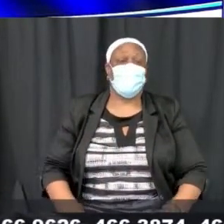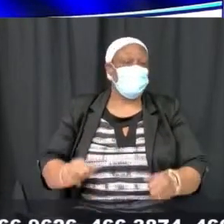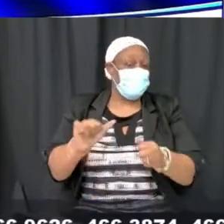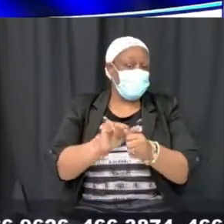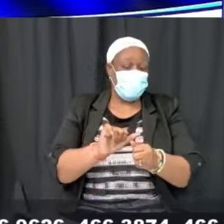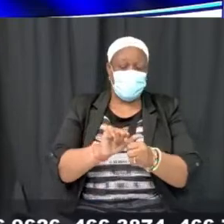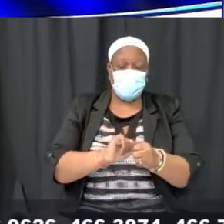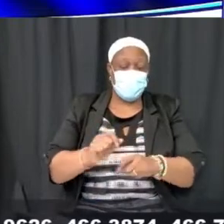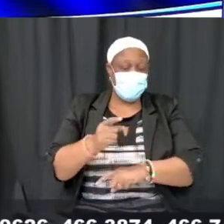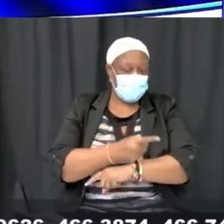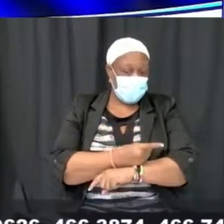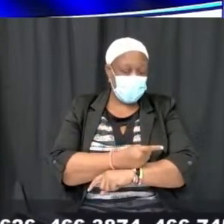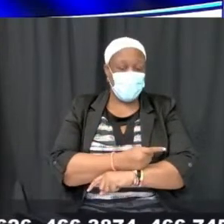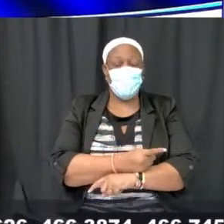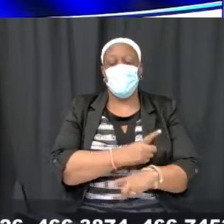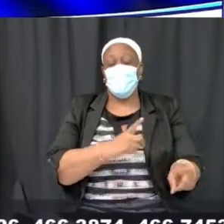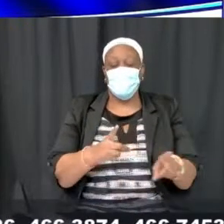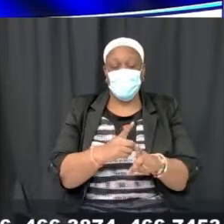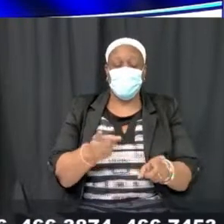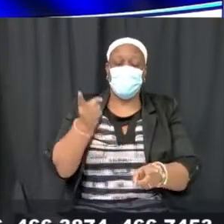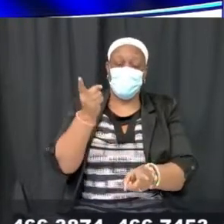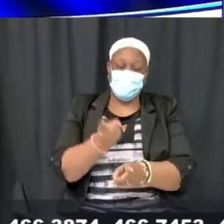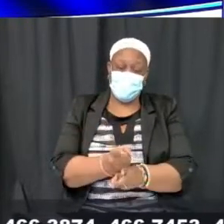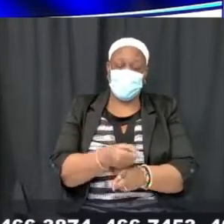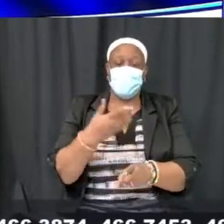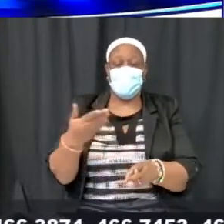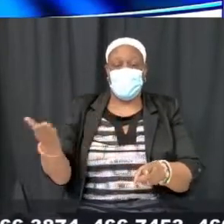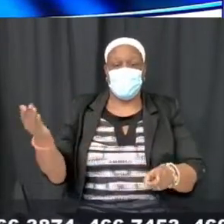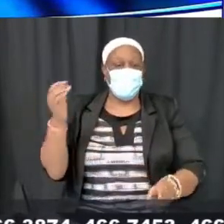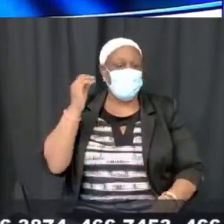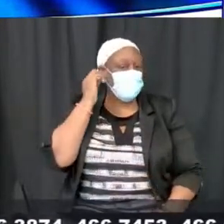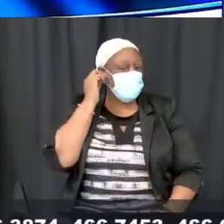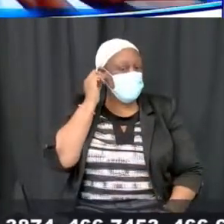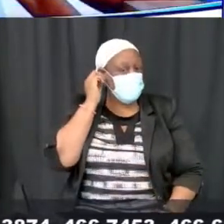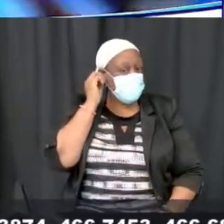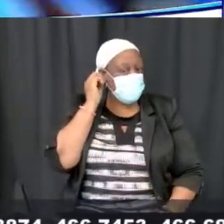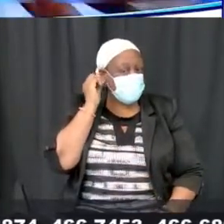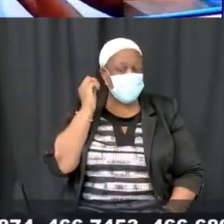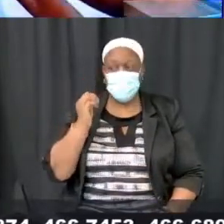collection of your payments, etc.